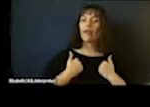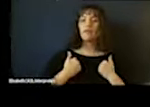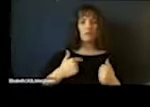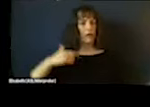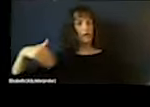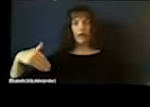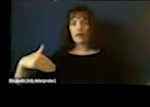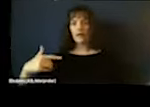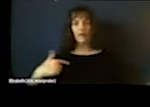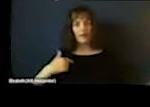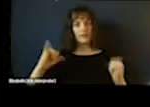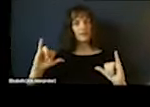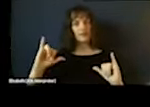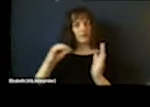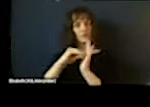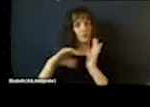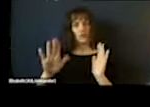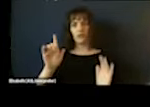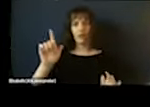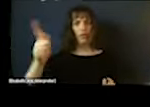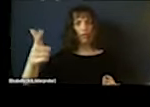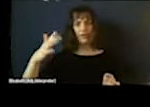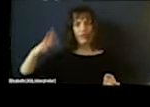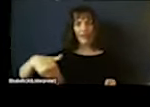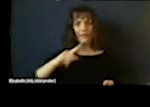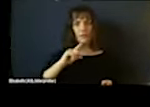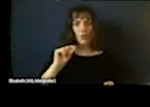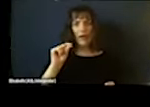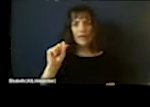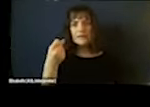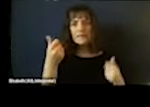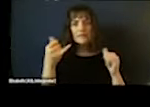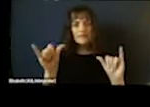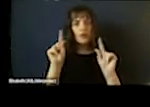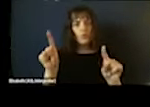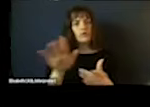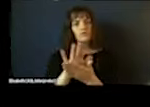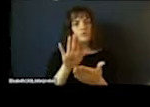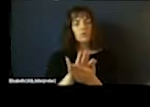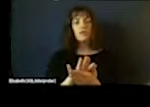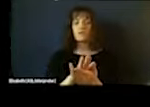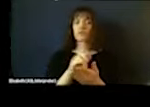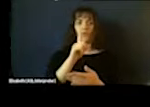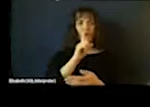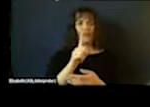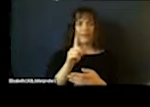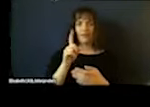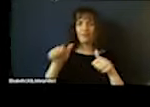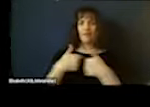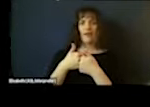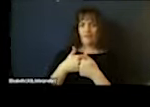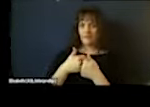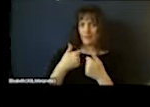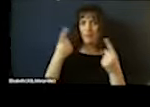late 20. So quite dynamic, but as I look back, it was also fun, and it was also fortunate